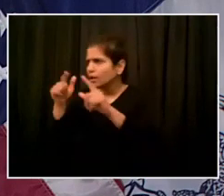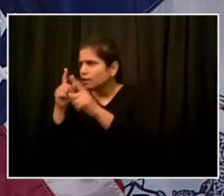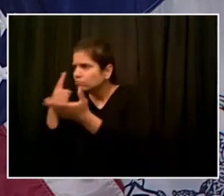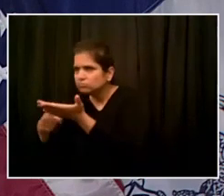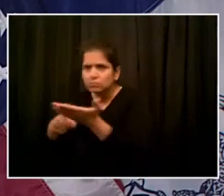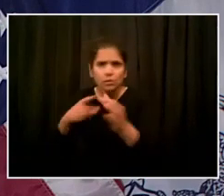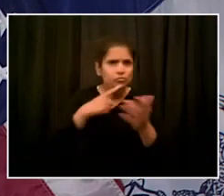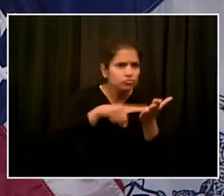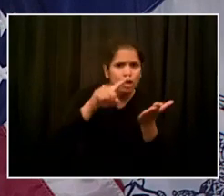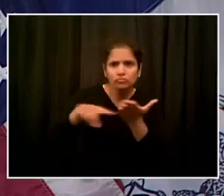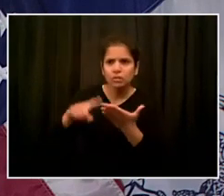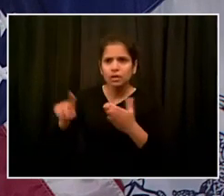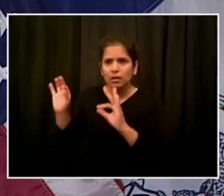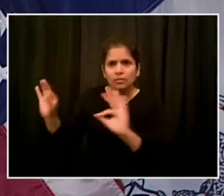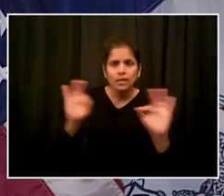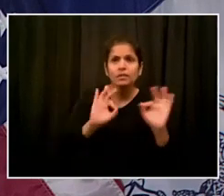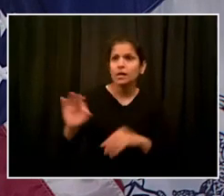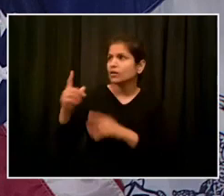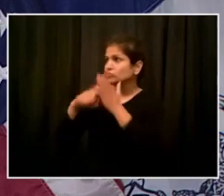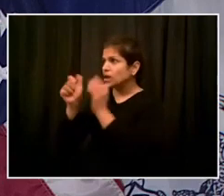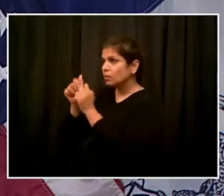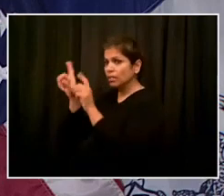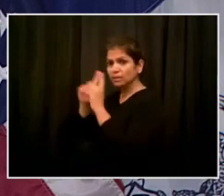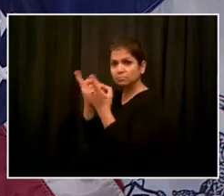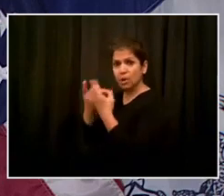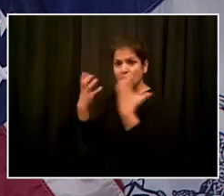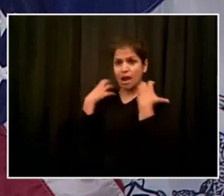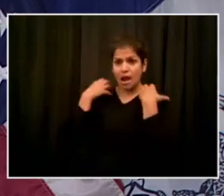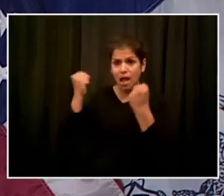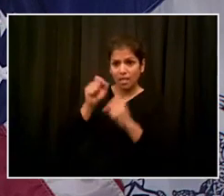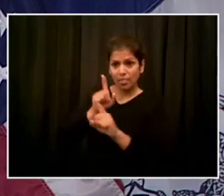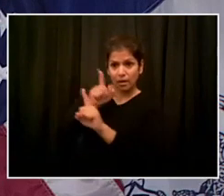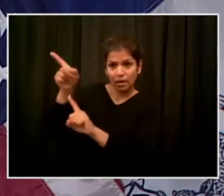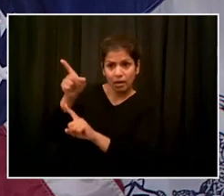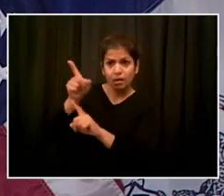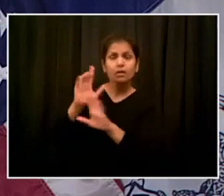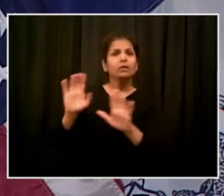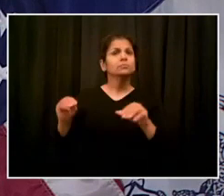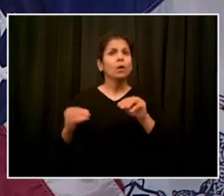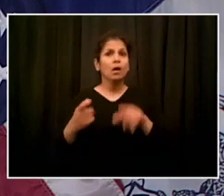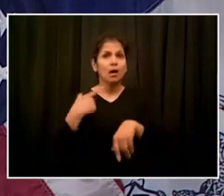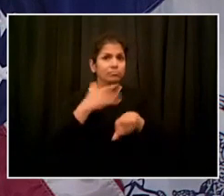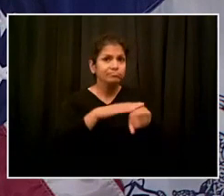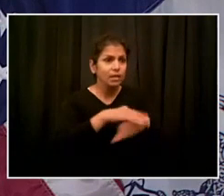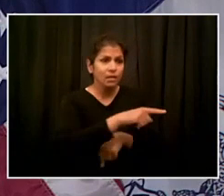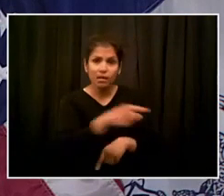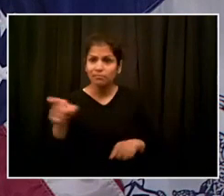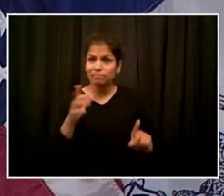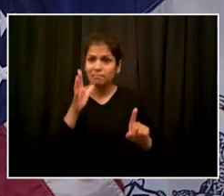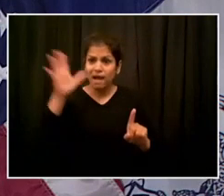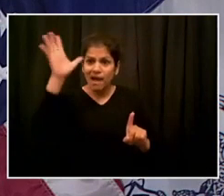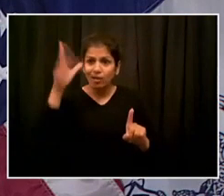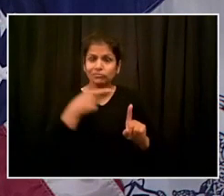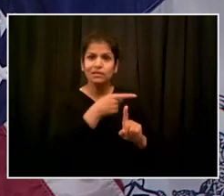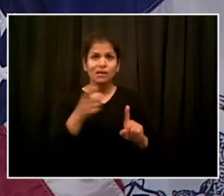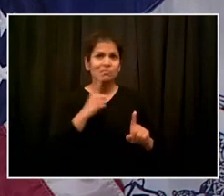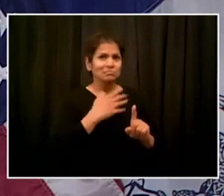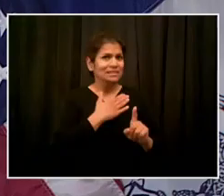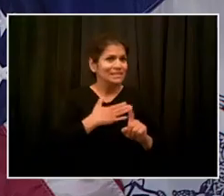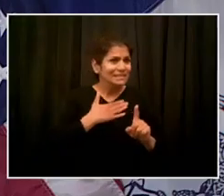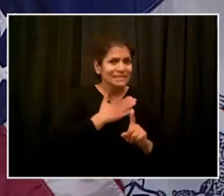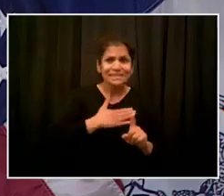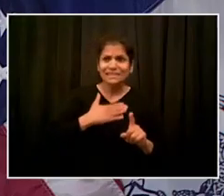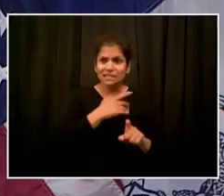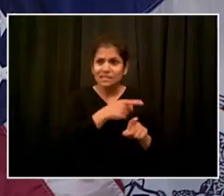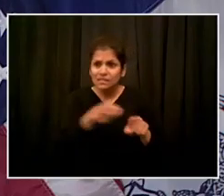times, to be very vigilant that if they see the symptoms, particularly in combination, that they call their healthcare provider immediately, or